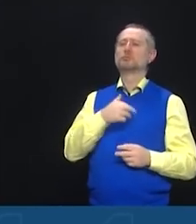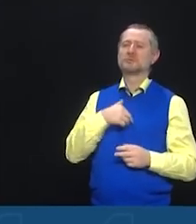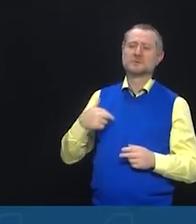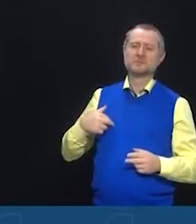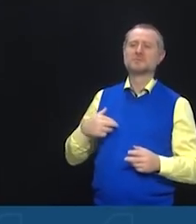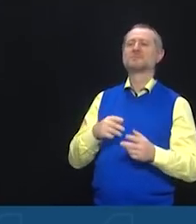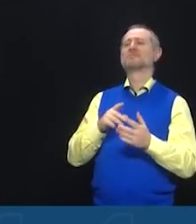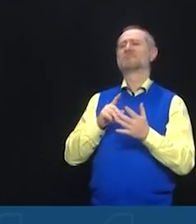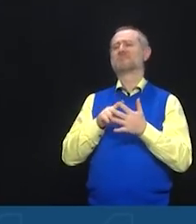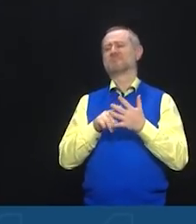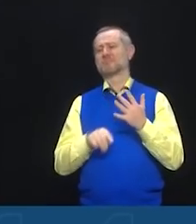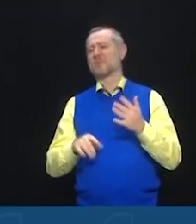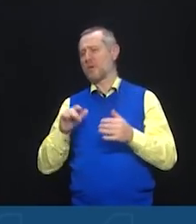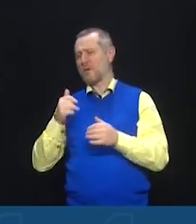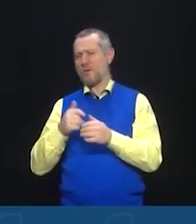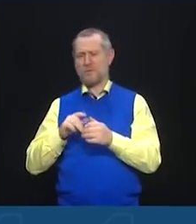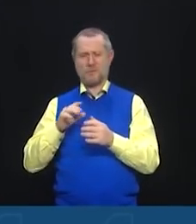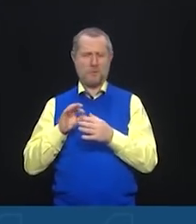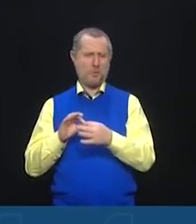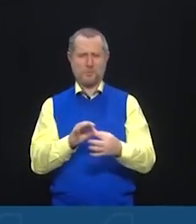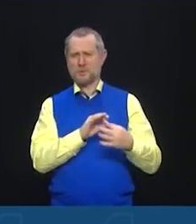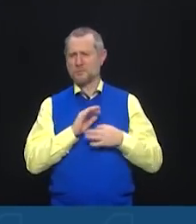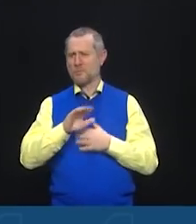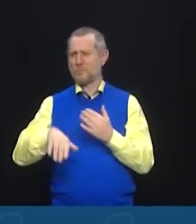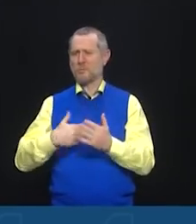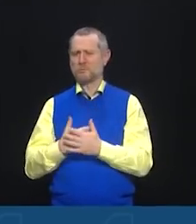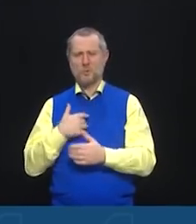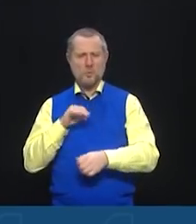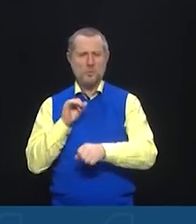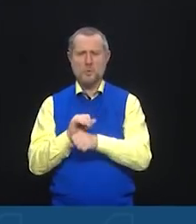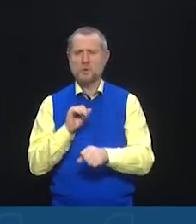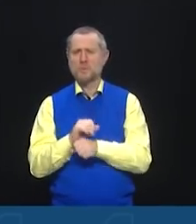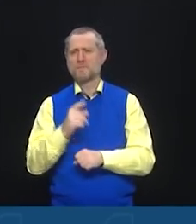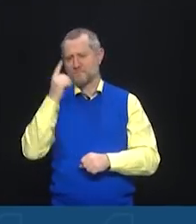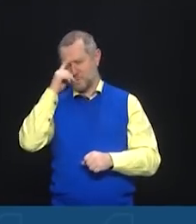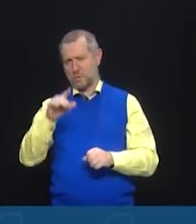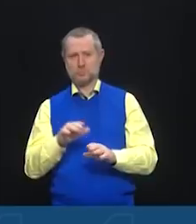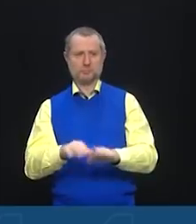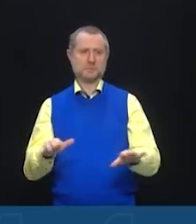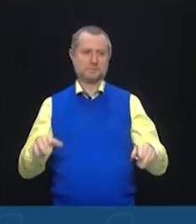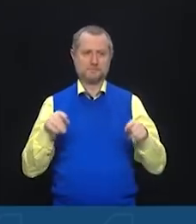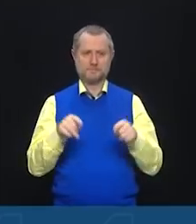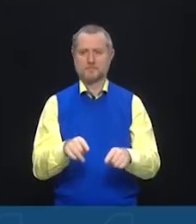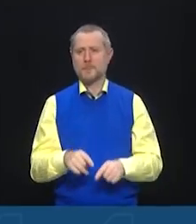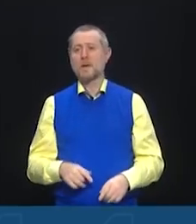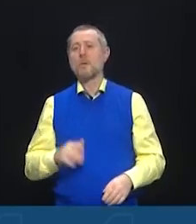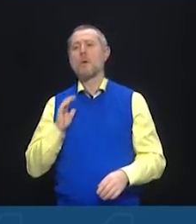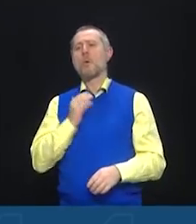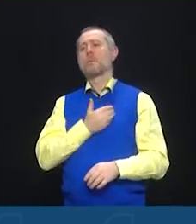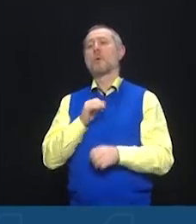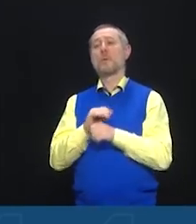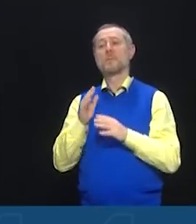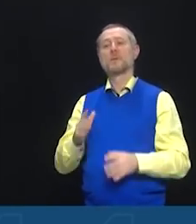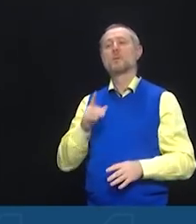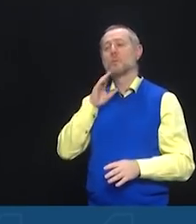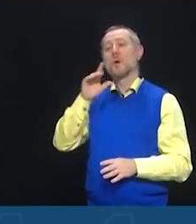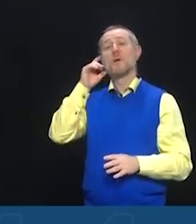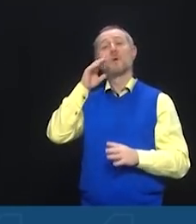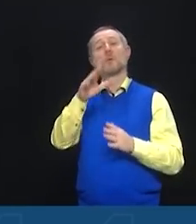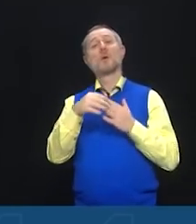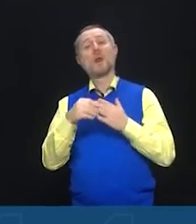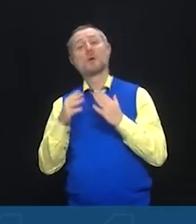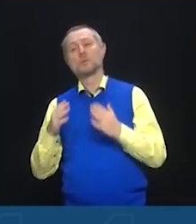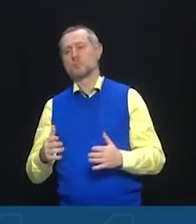have been truly working on behalf of the children of the state. Governor, your leadership has provided